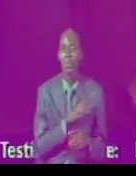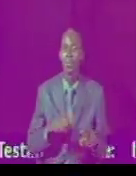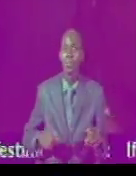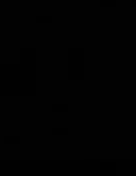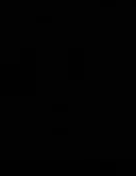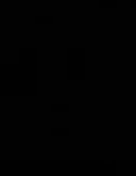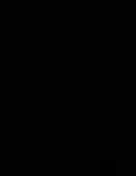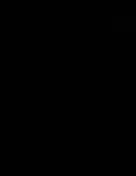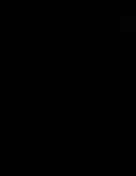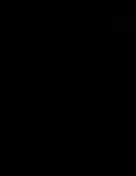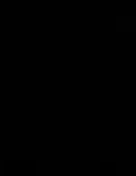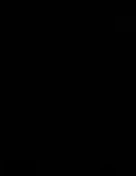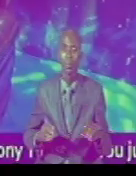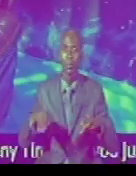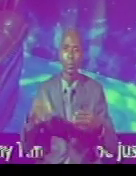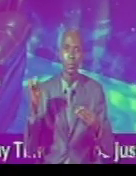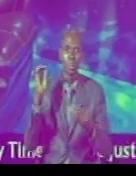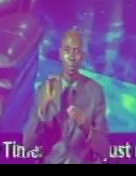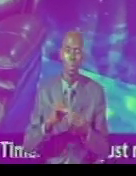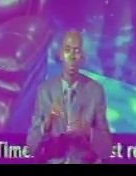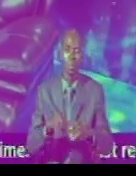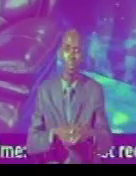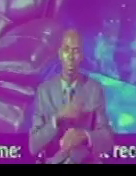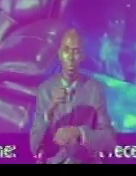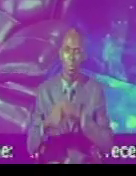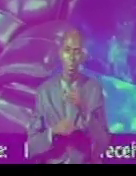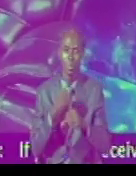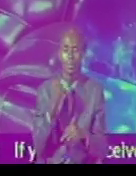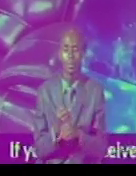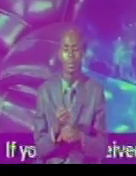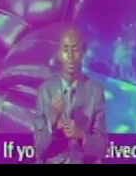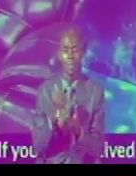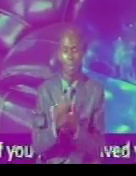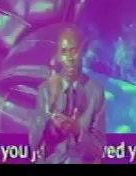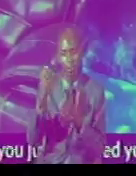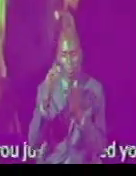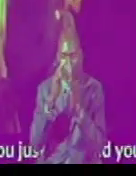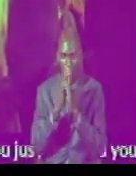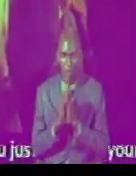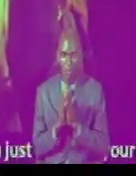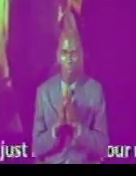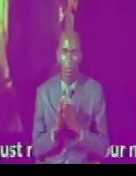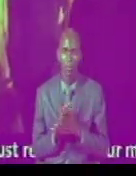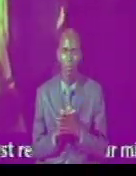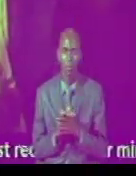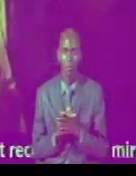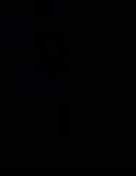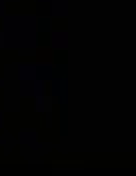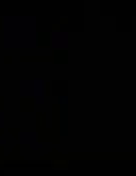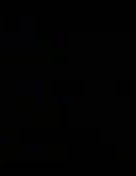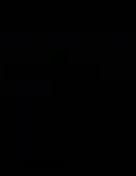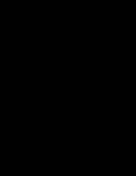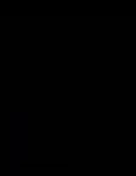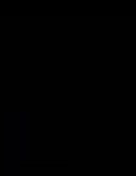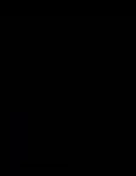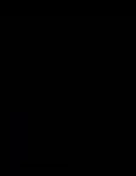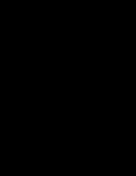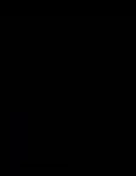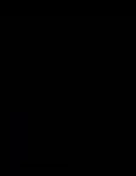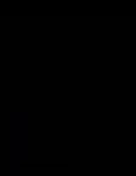Amen. We are grateful, sir.